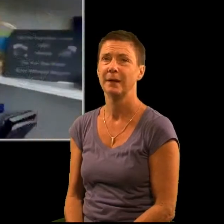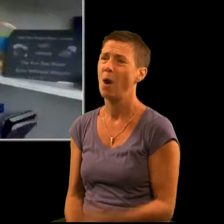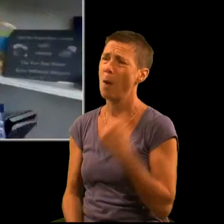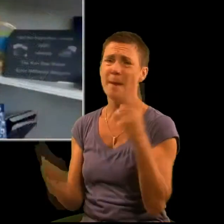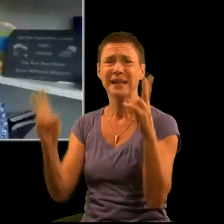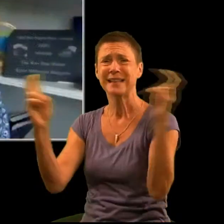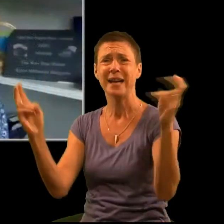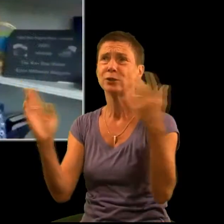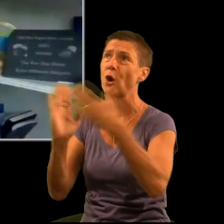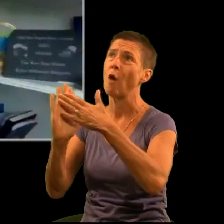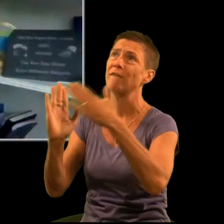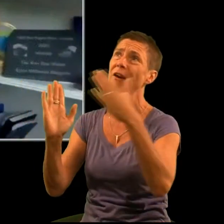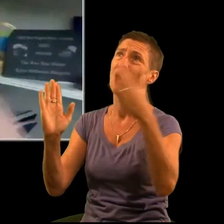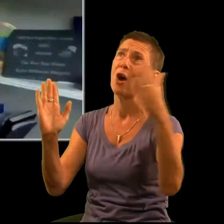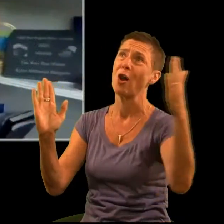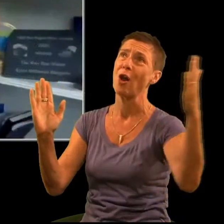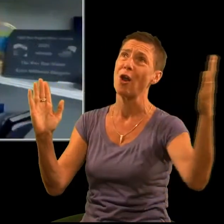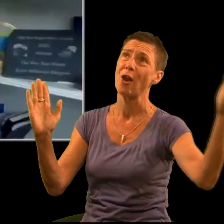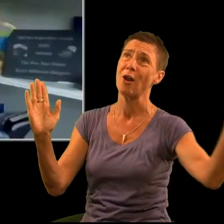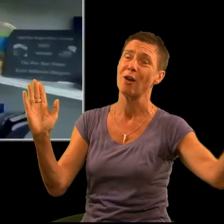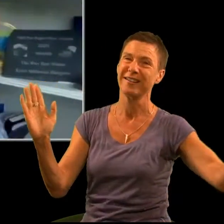are